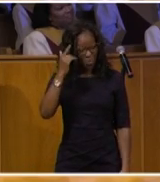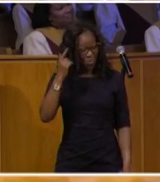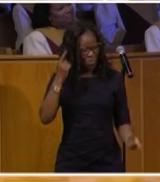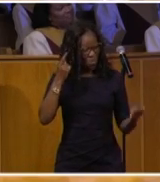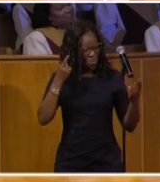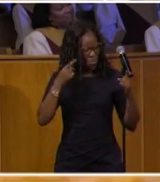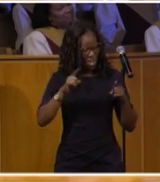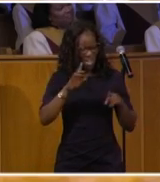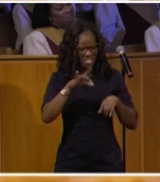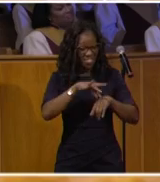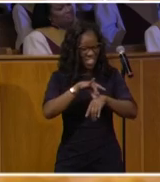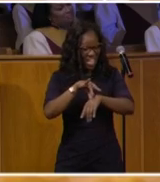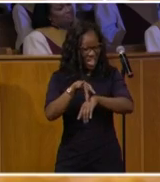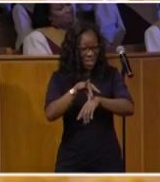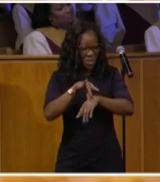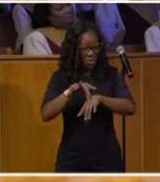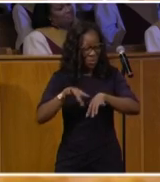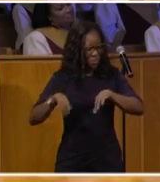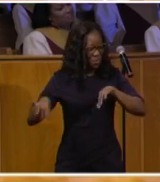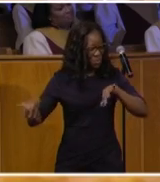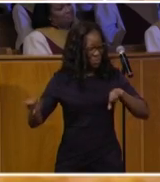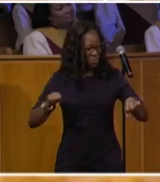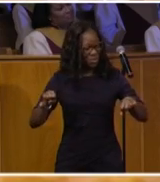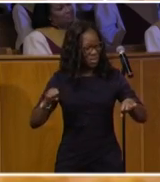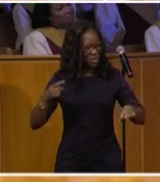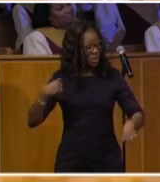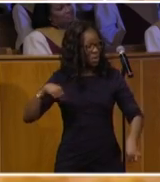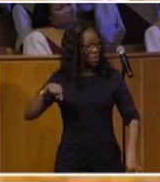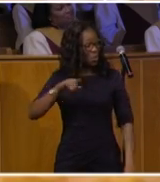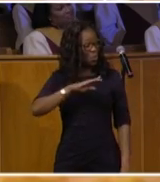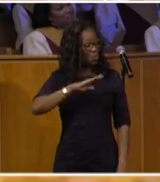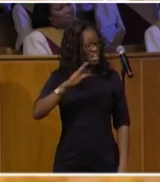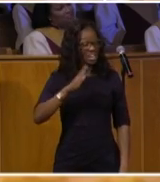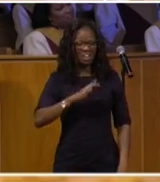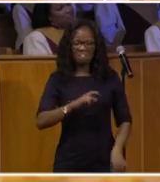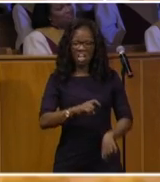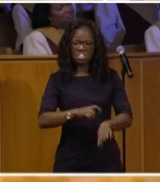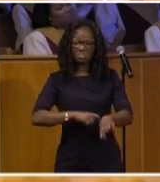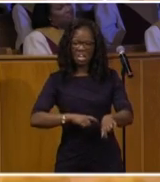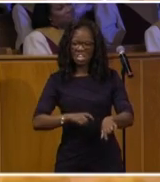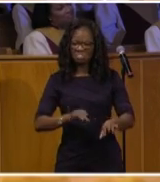that earthquake, we never got a scratch.